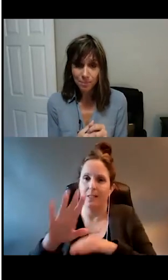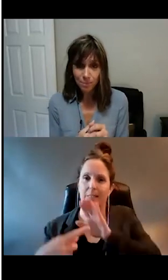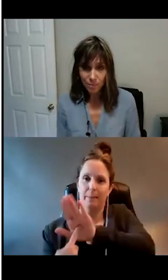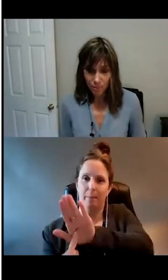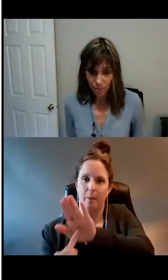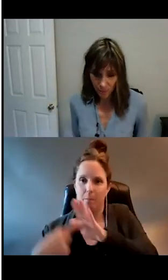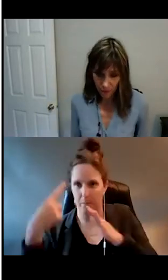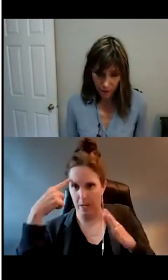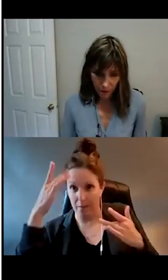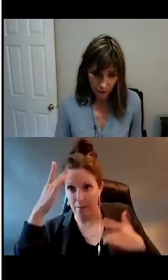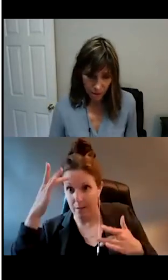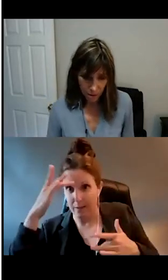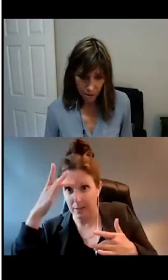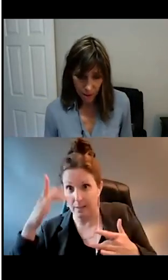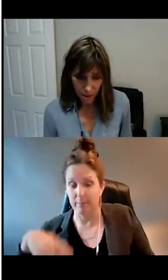illness.